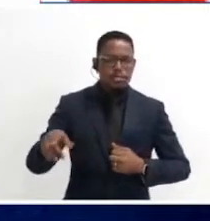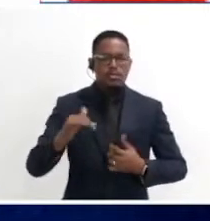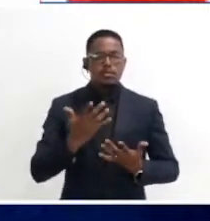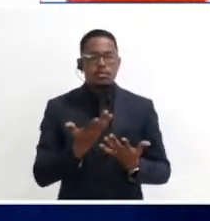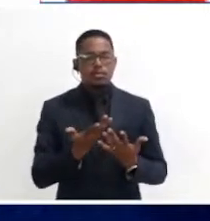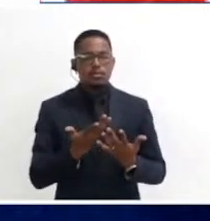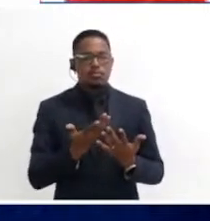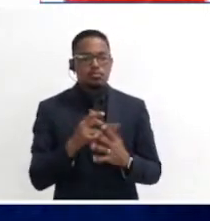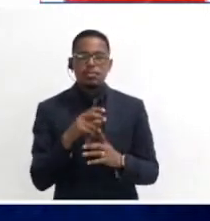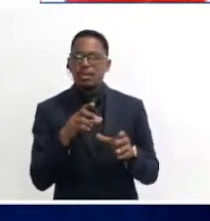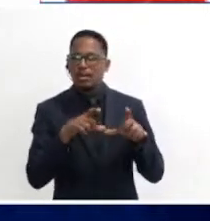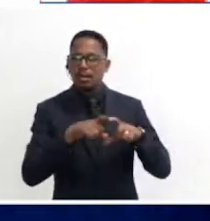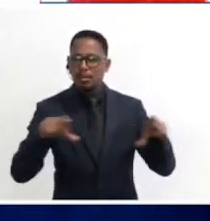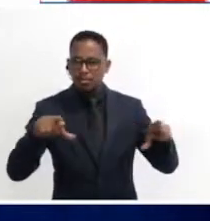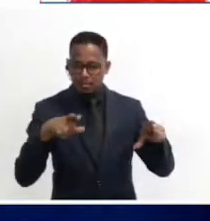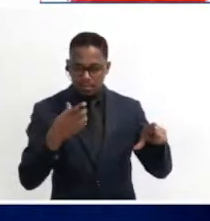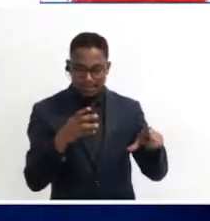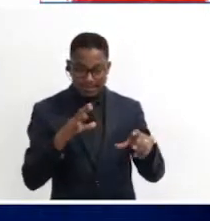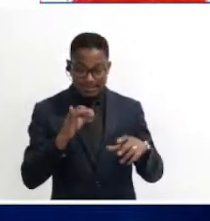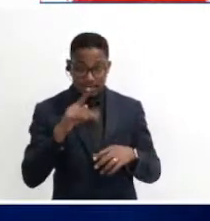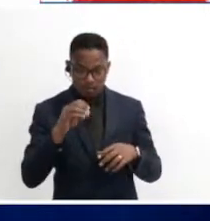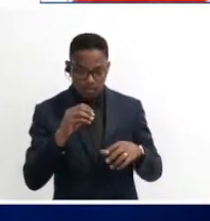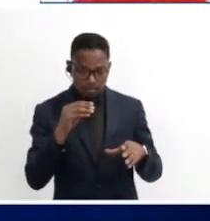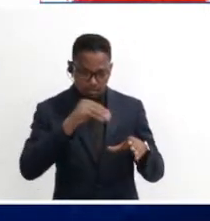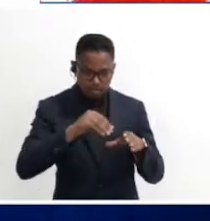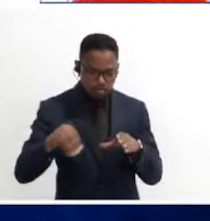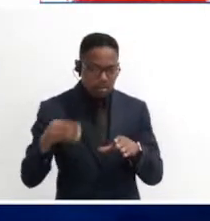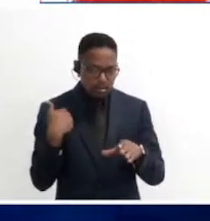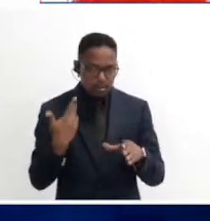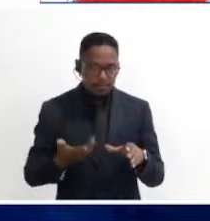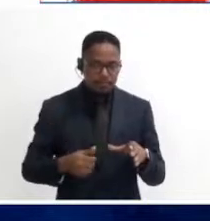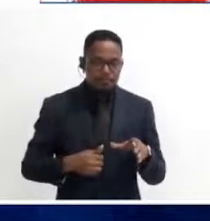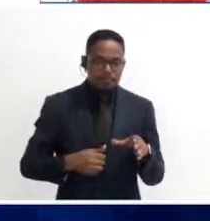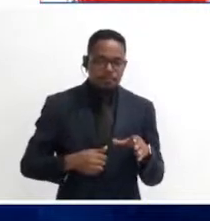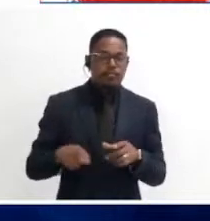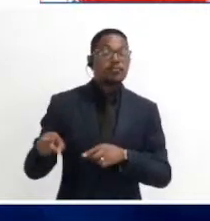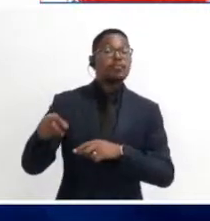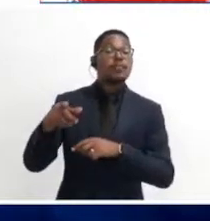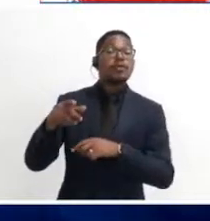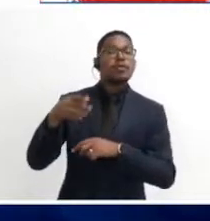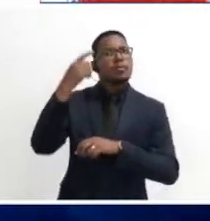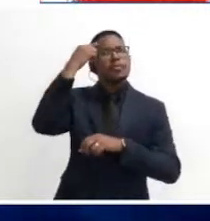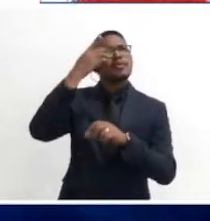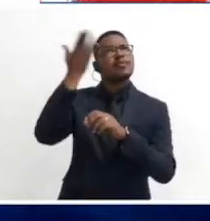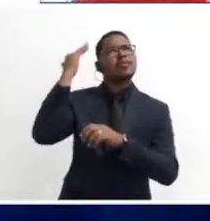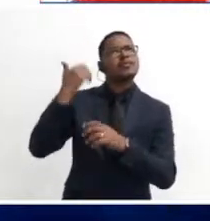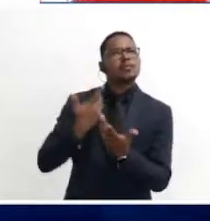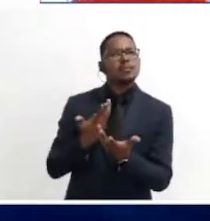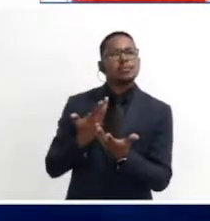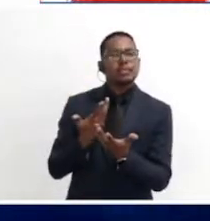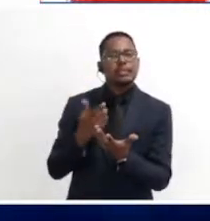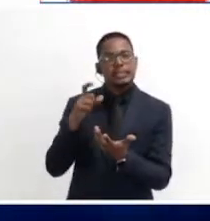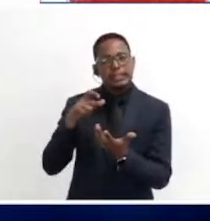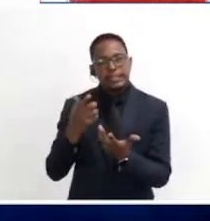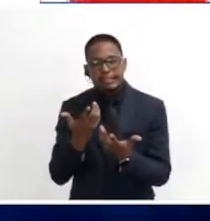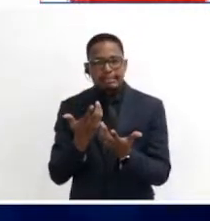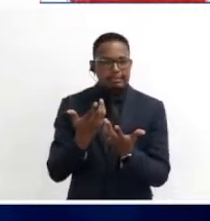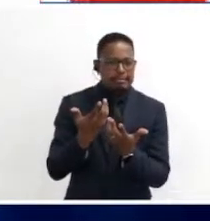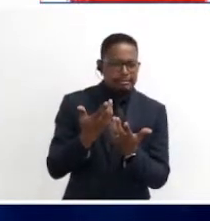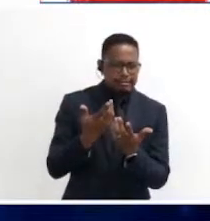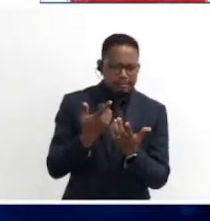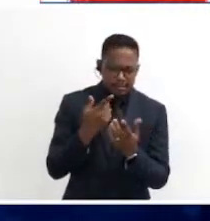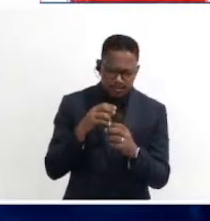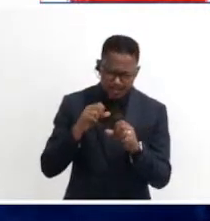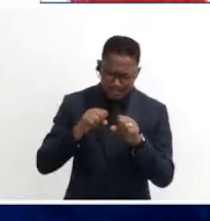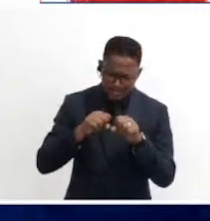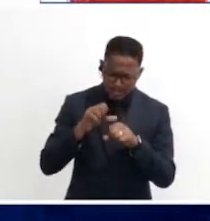But when the industry just understood that they needed, more routing capability and higher density on the substrate,